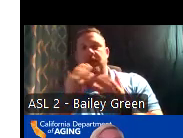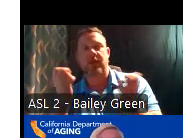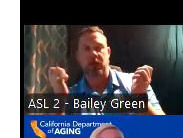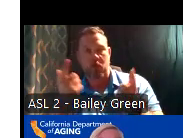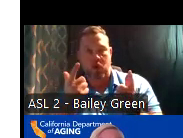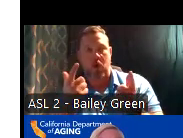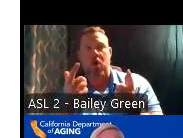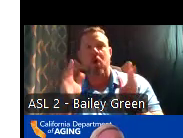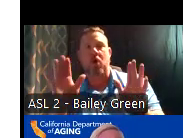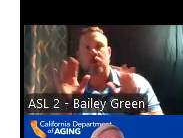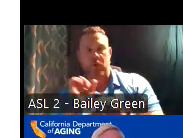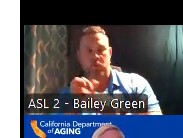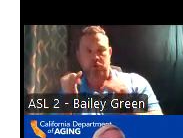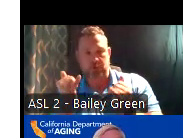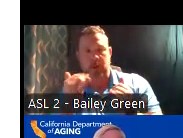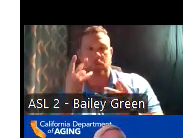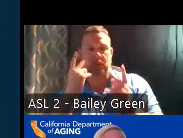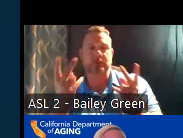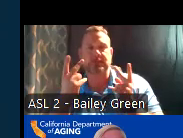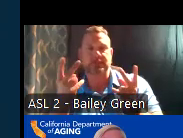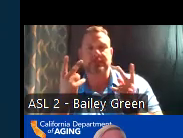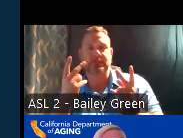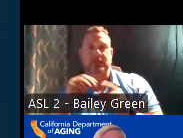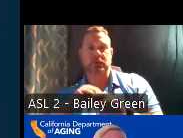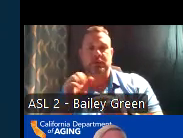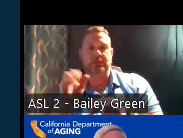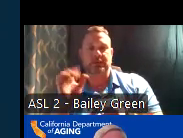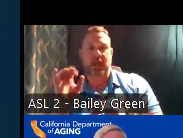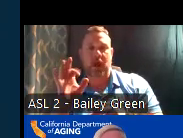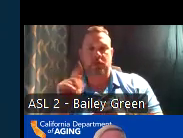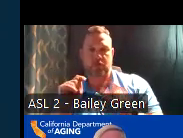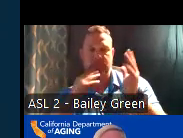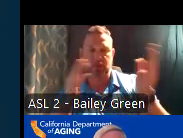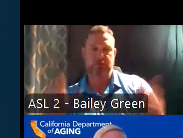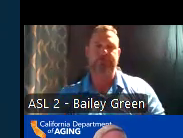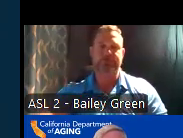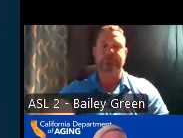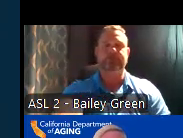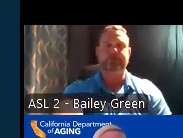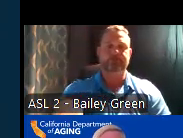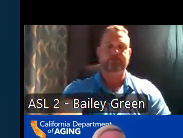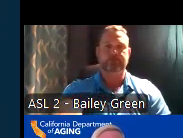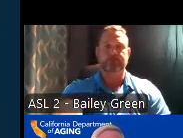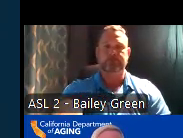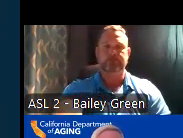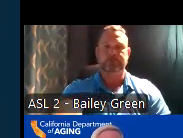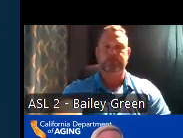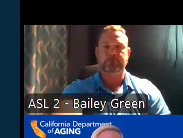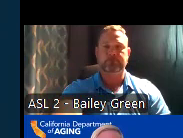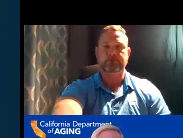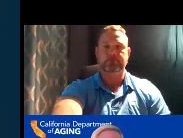all. Great work today, and we'll see you in October. Thank you, everyone.